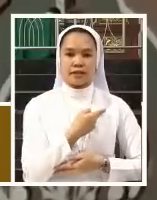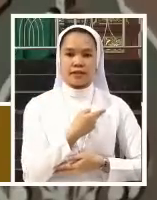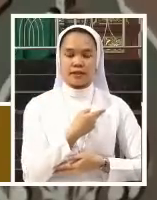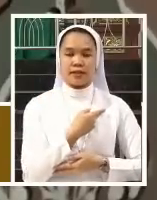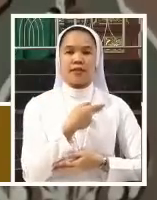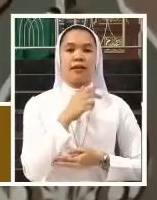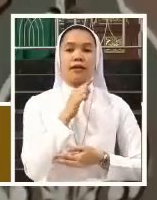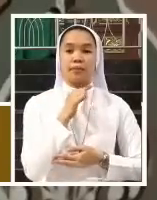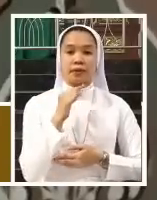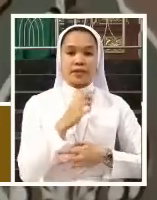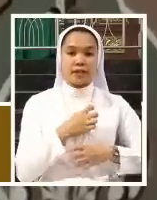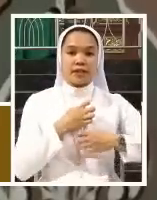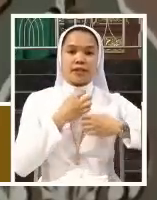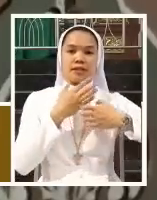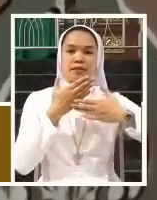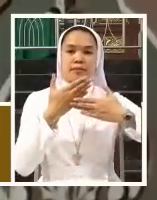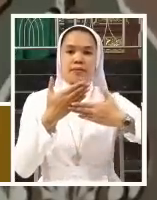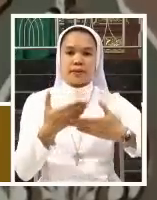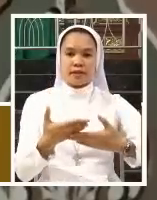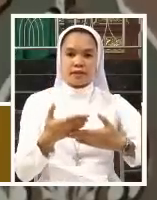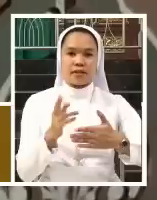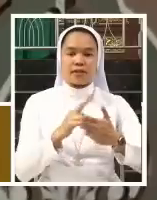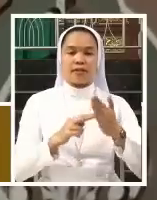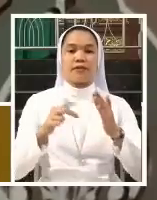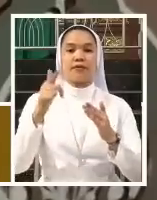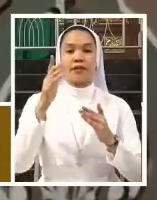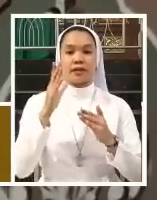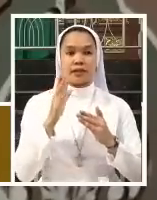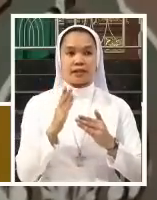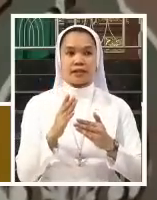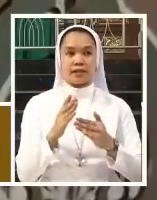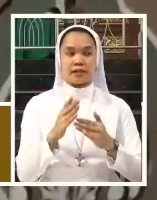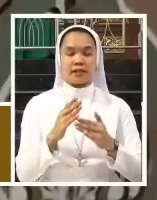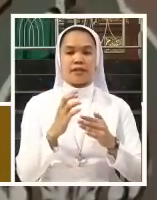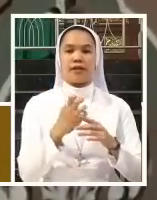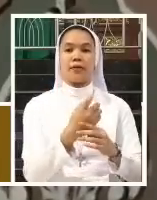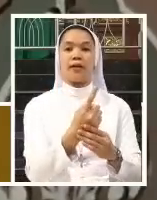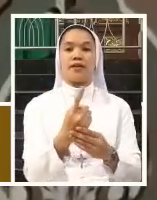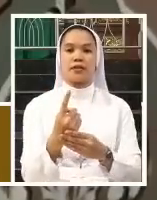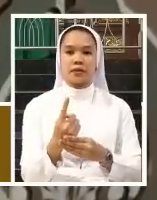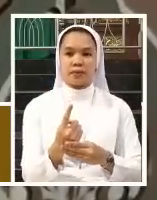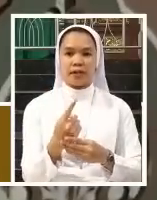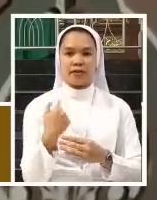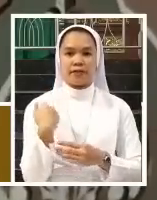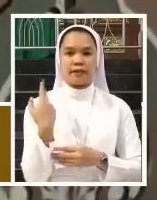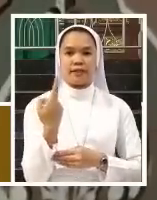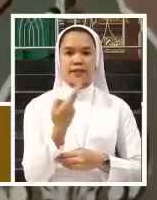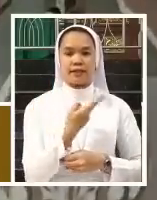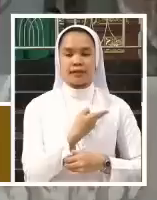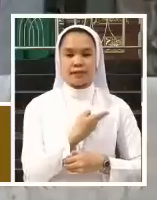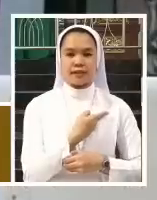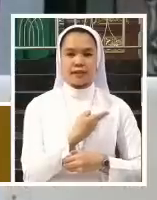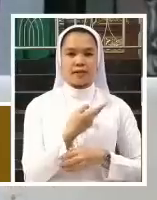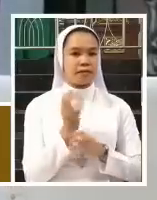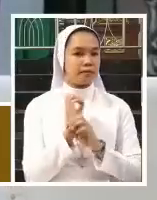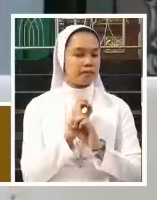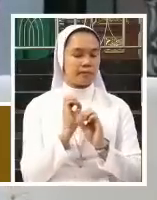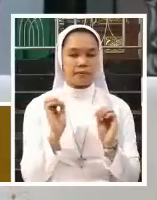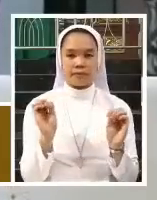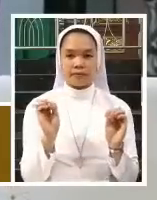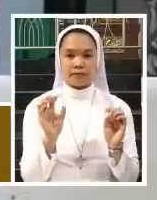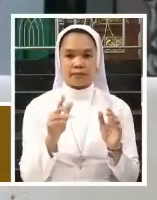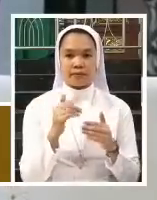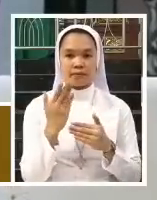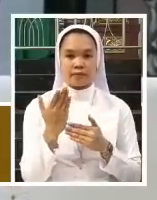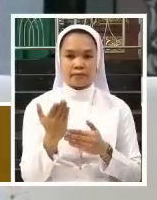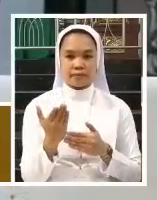Priesthood is an expression of God's predilection to each one of us. No one of us is worthy to